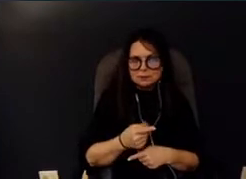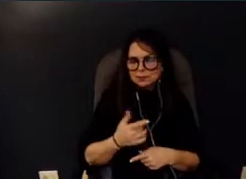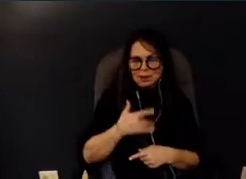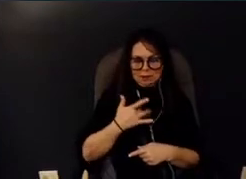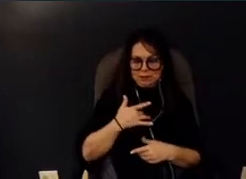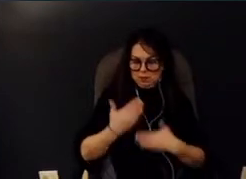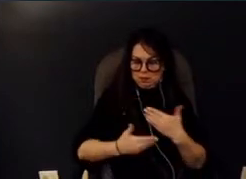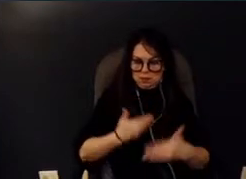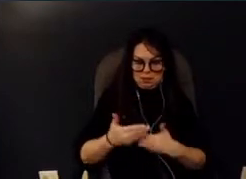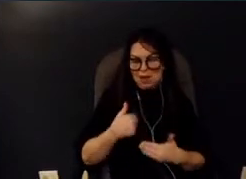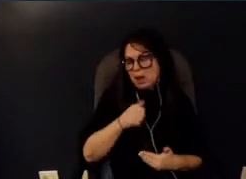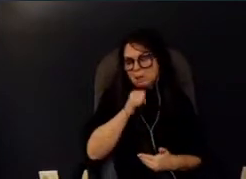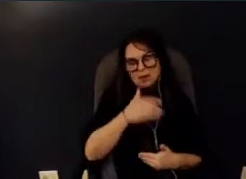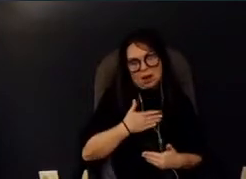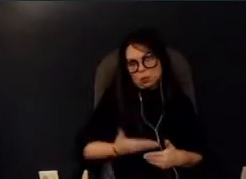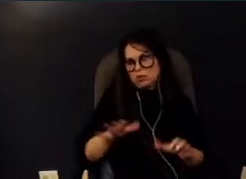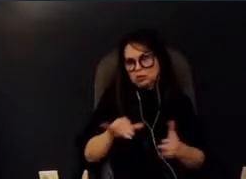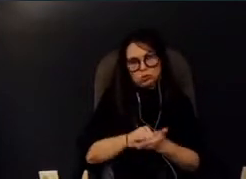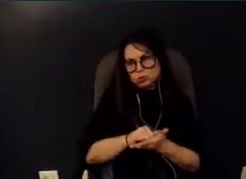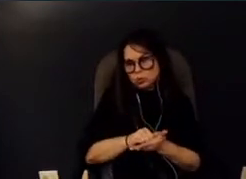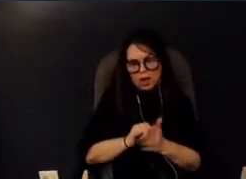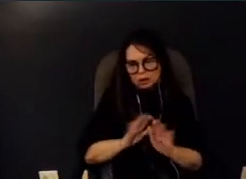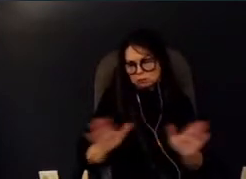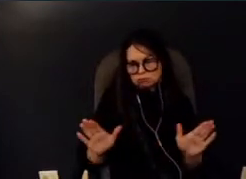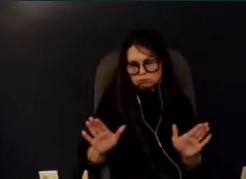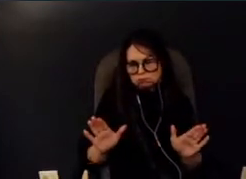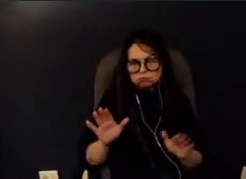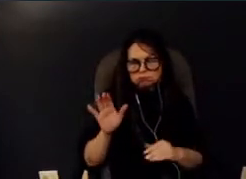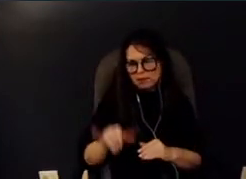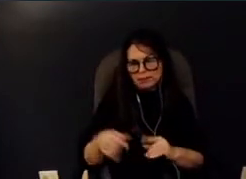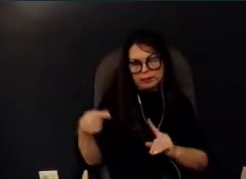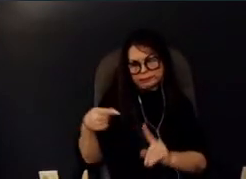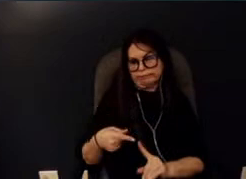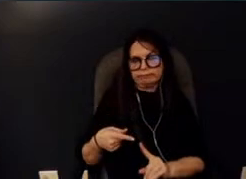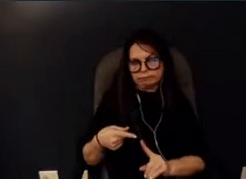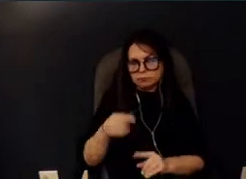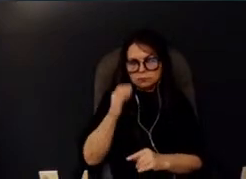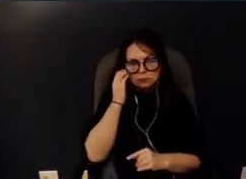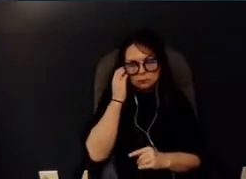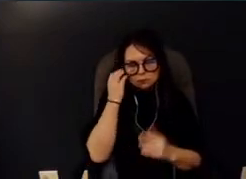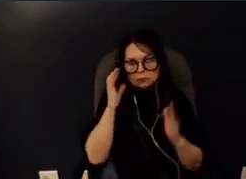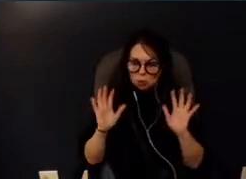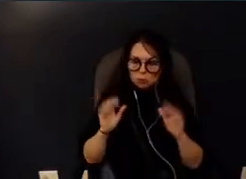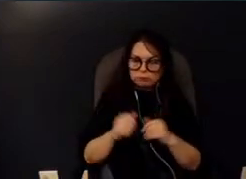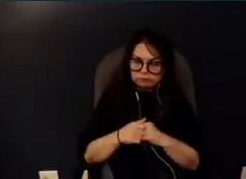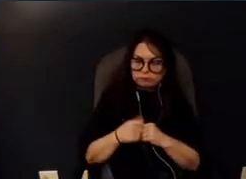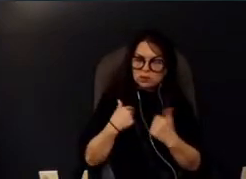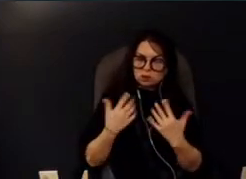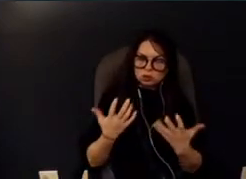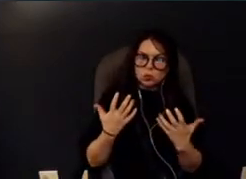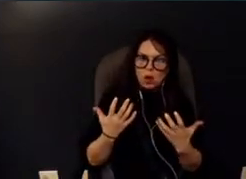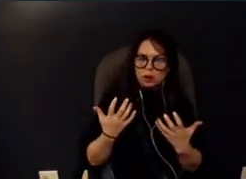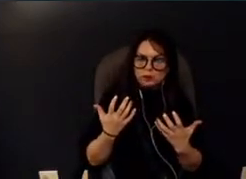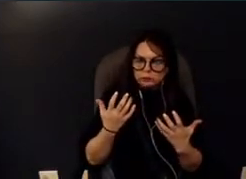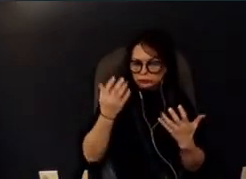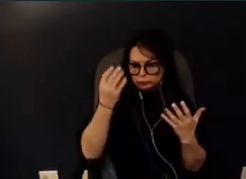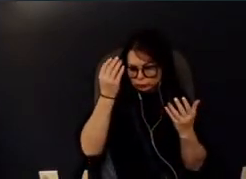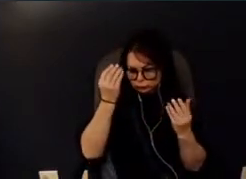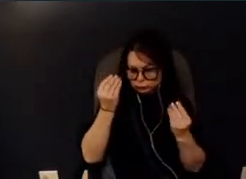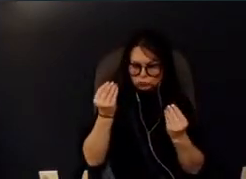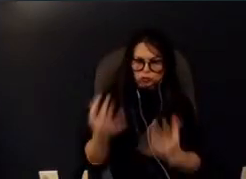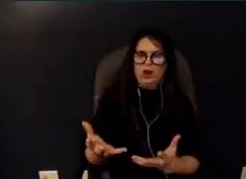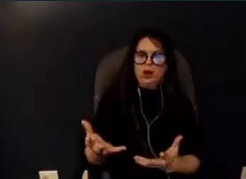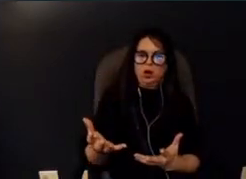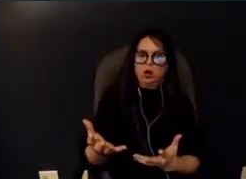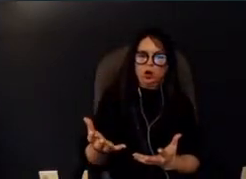is ultimately what it comes down to. So with that, I just wanted to share a lot about this